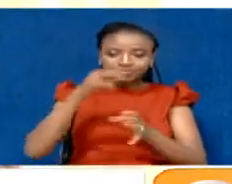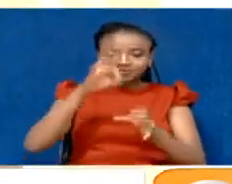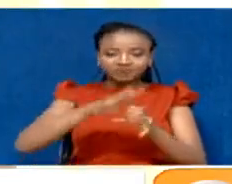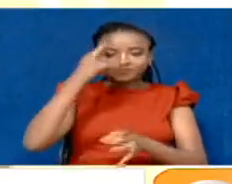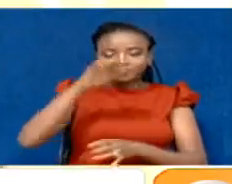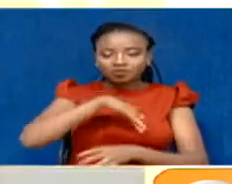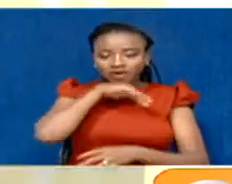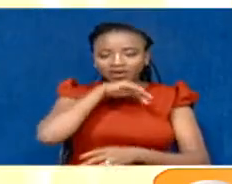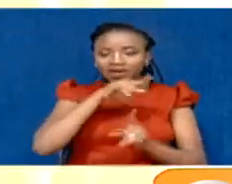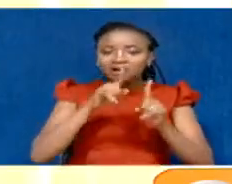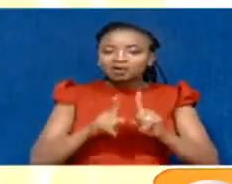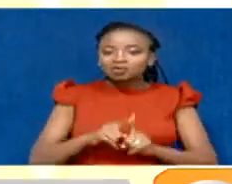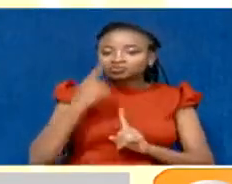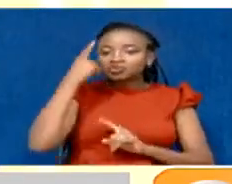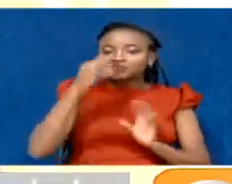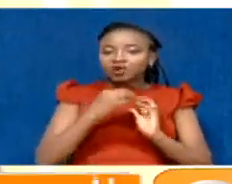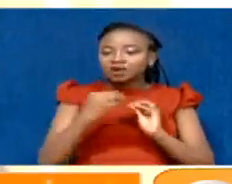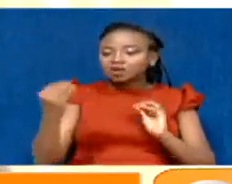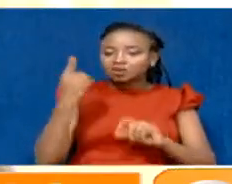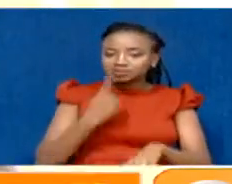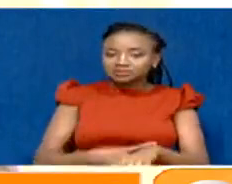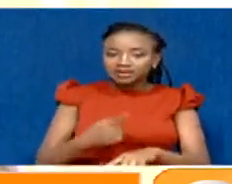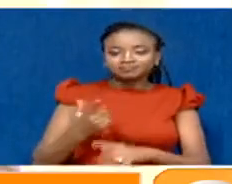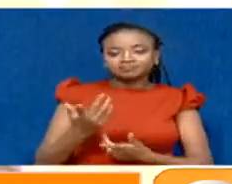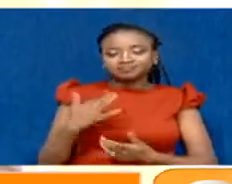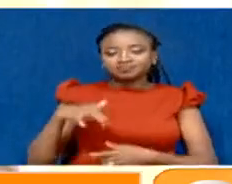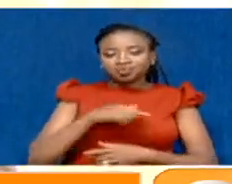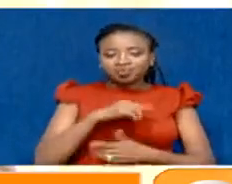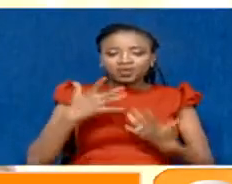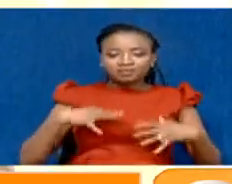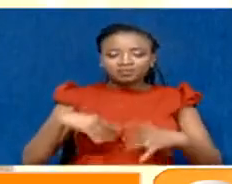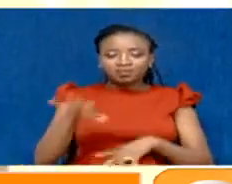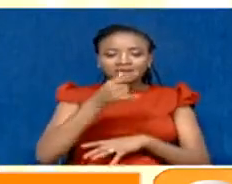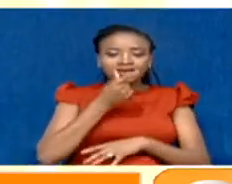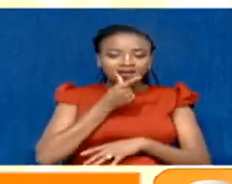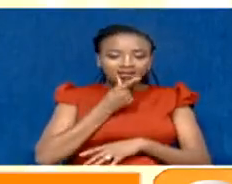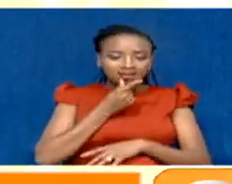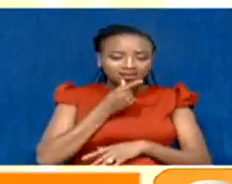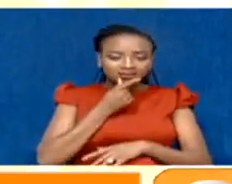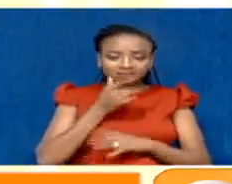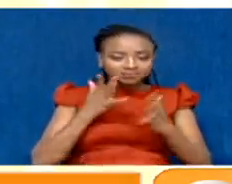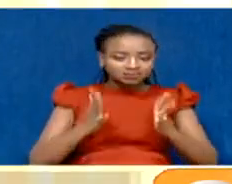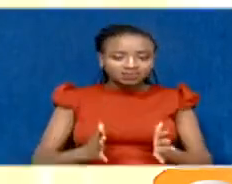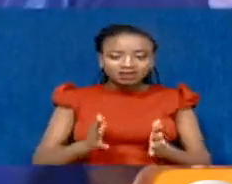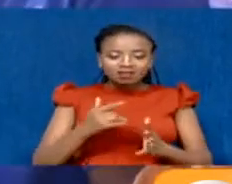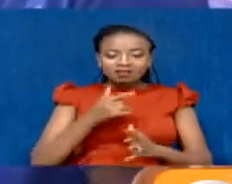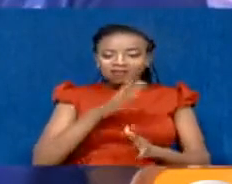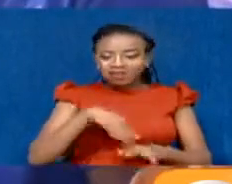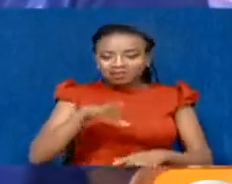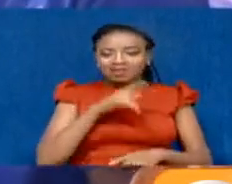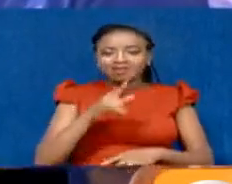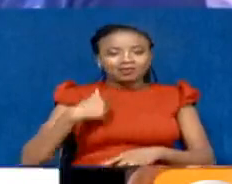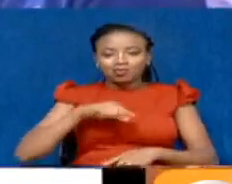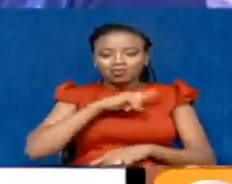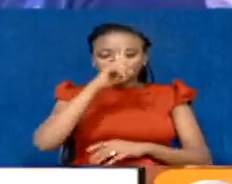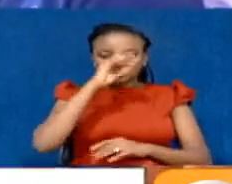long time, as people from Nyanza, we have not been serious during the presidential elections,